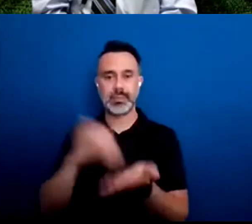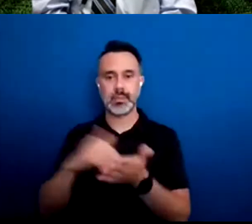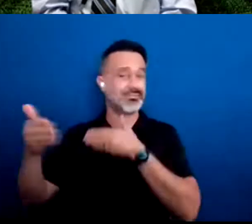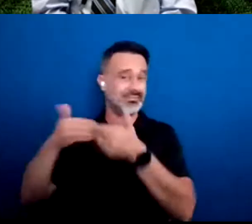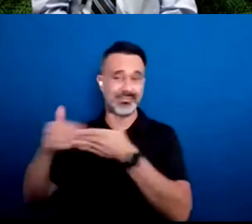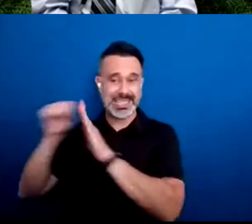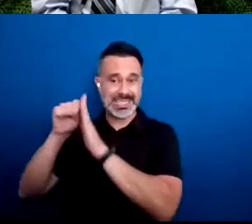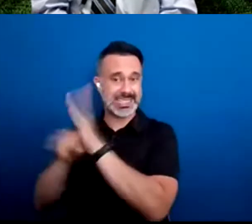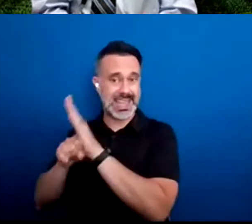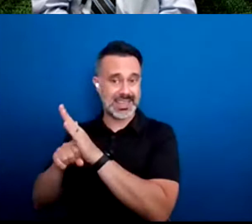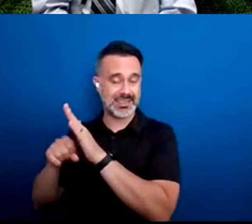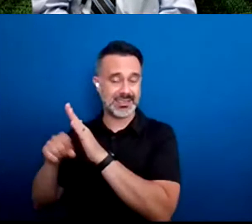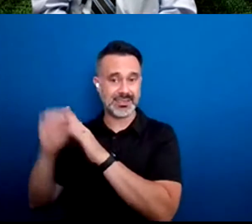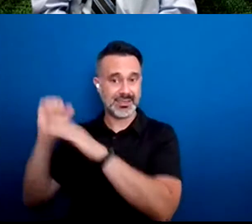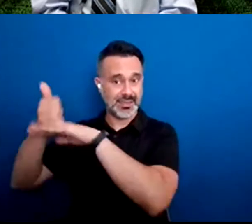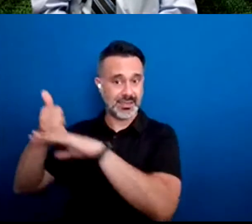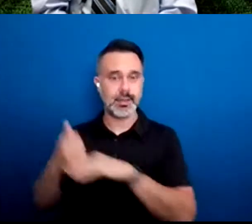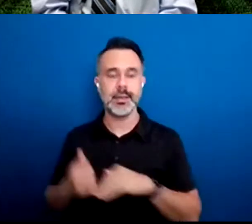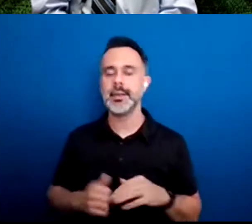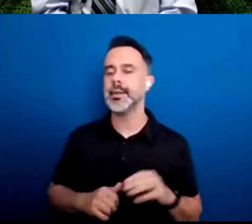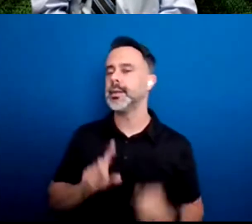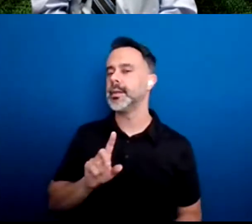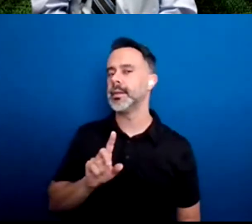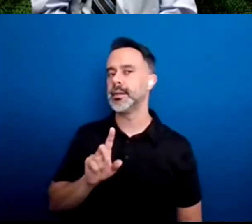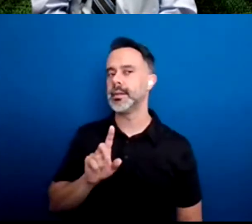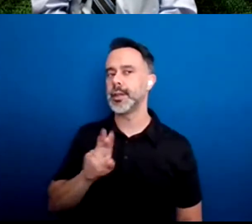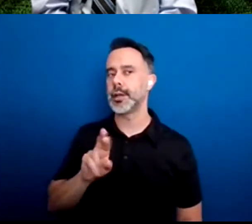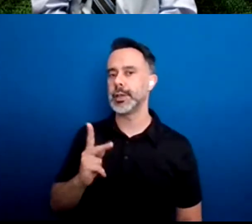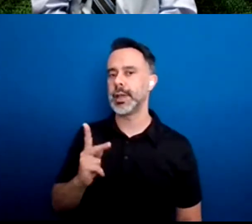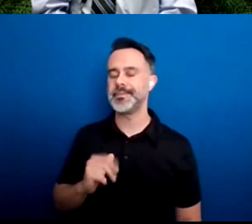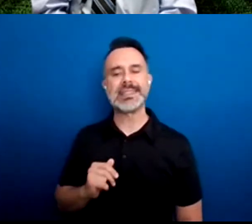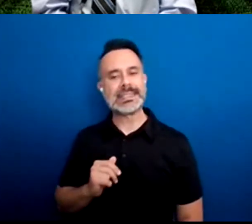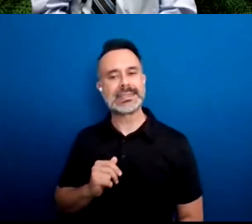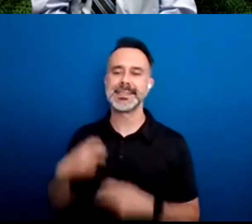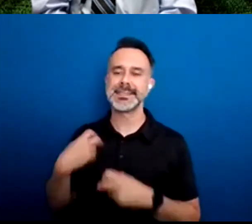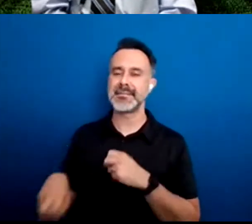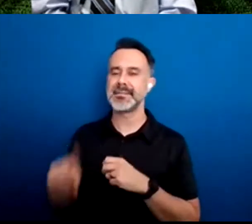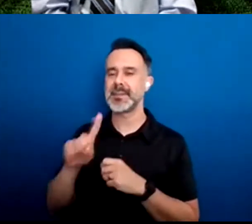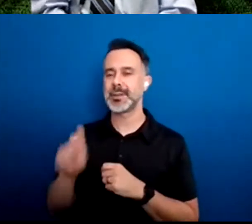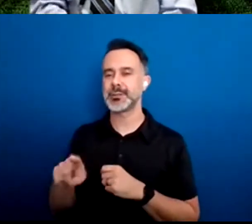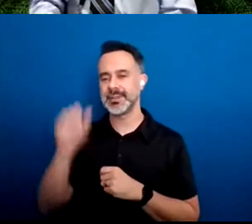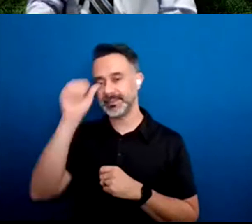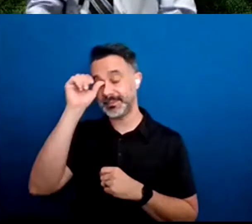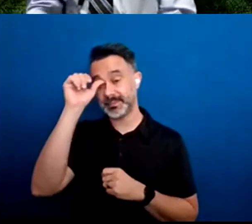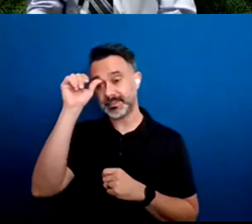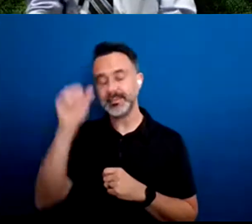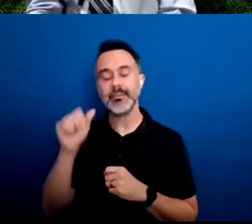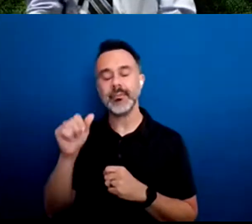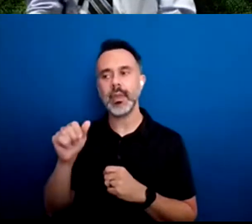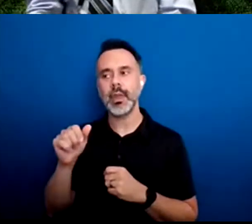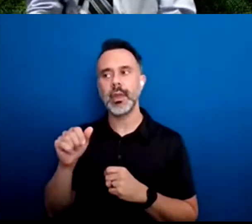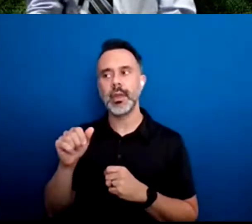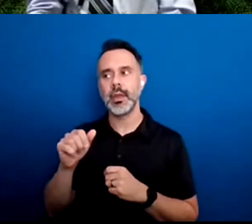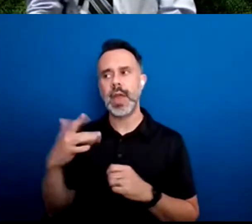That's a difficult question that I don't have all the answers to. I think that there is a lot more protection